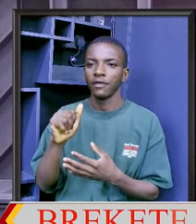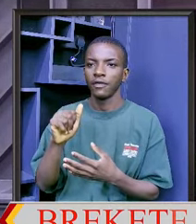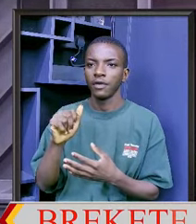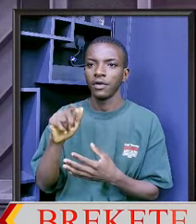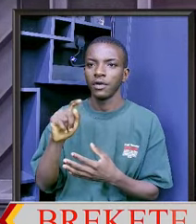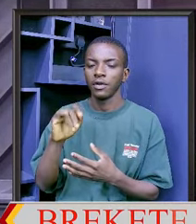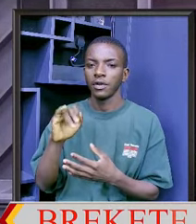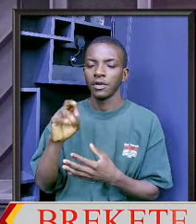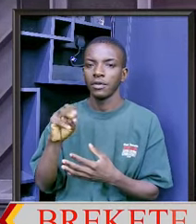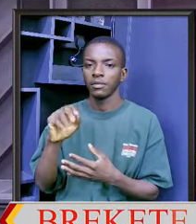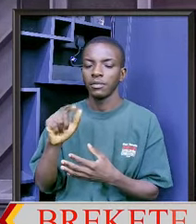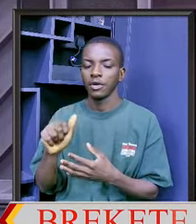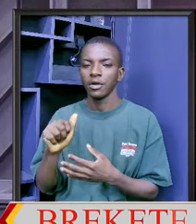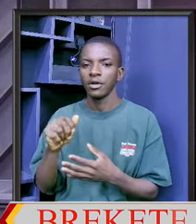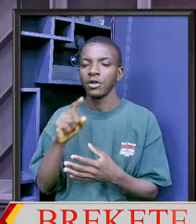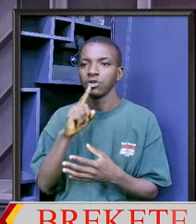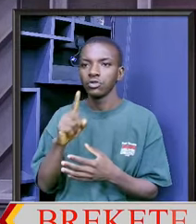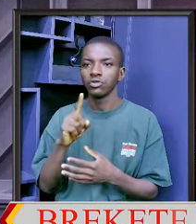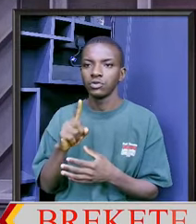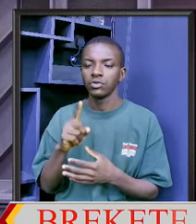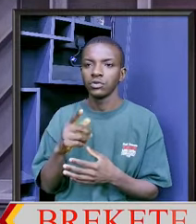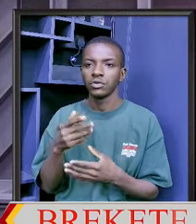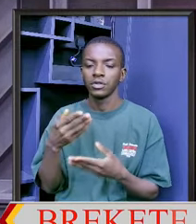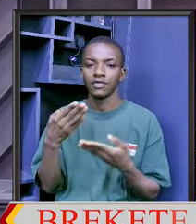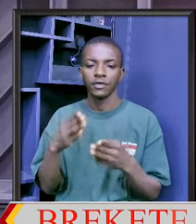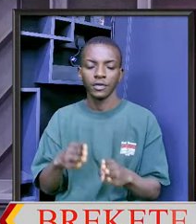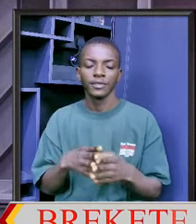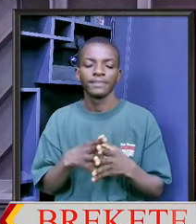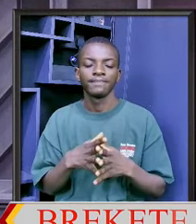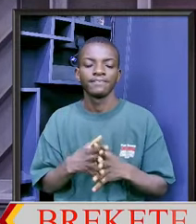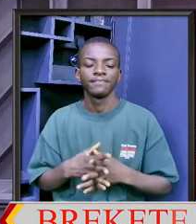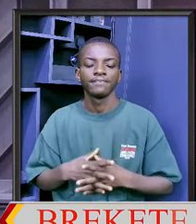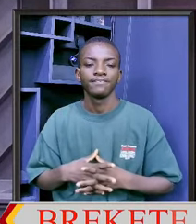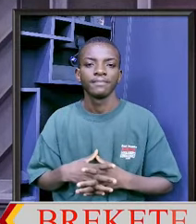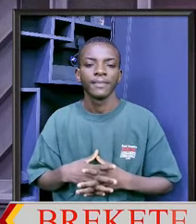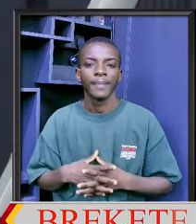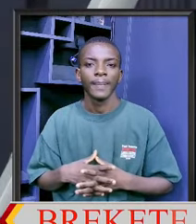she confirmed to me, say, truly, distinguished don't die.